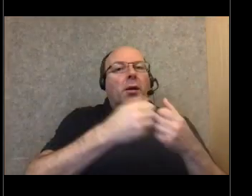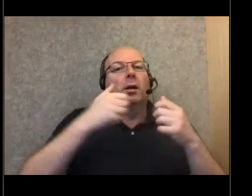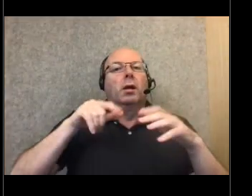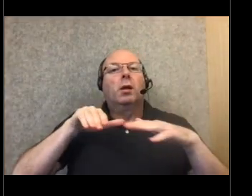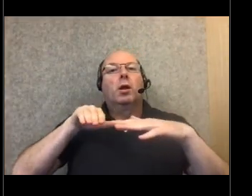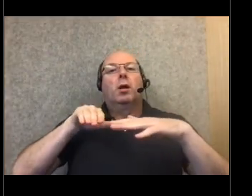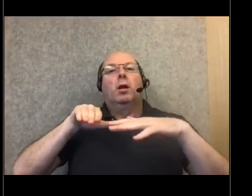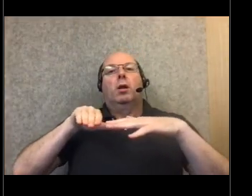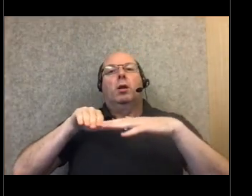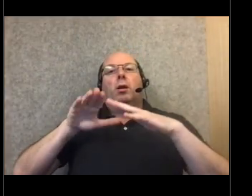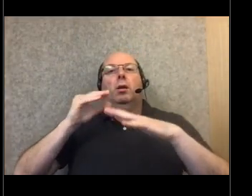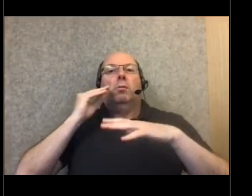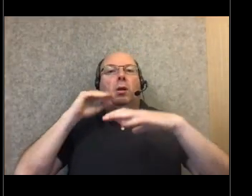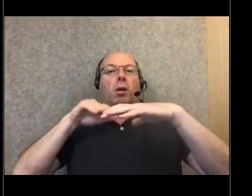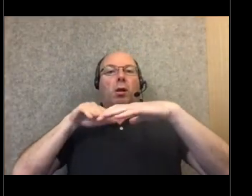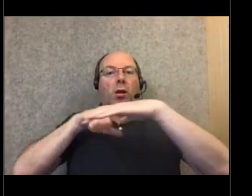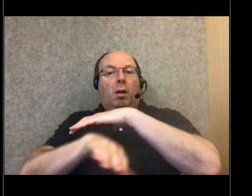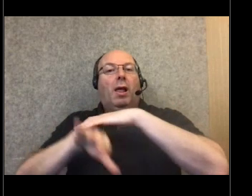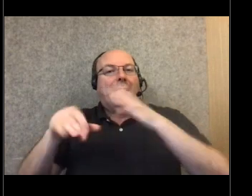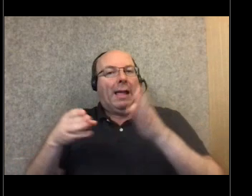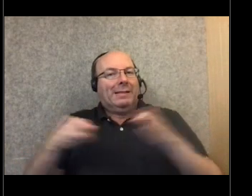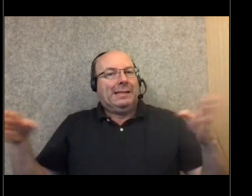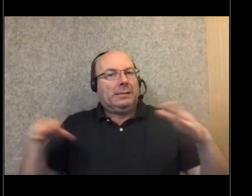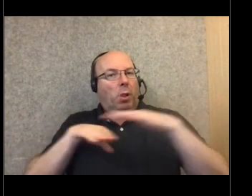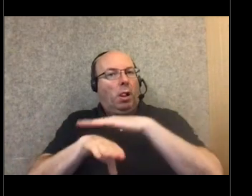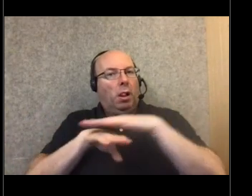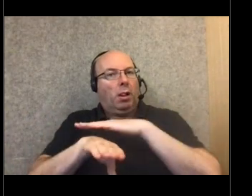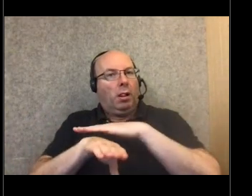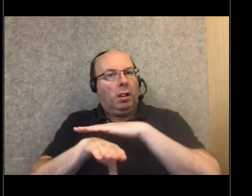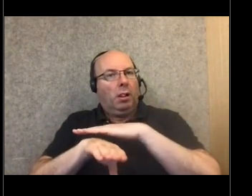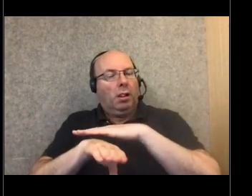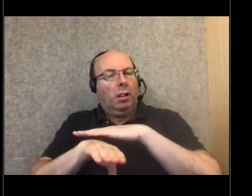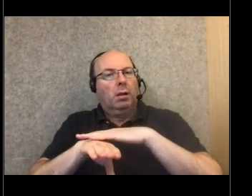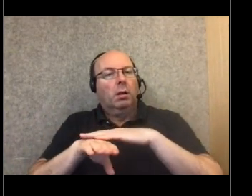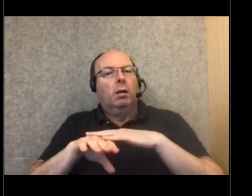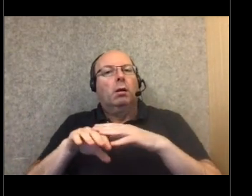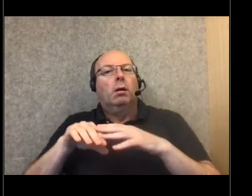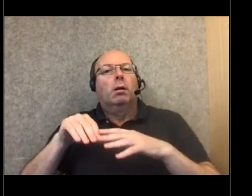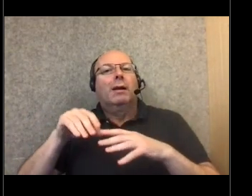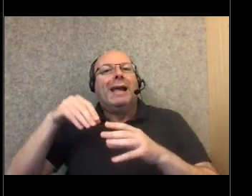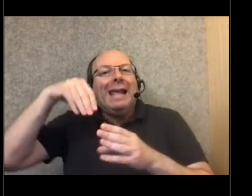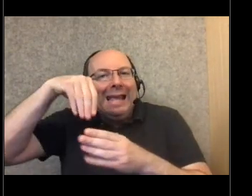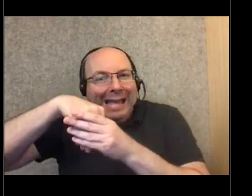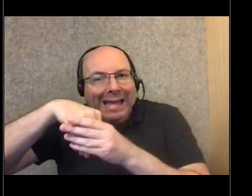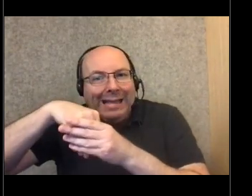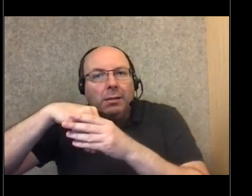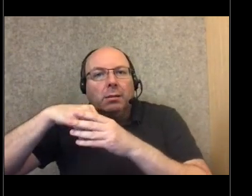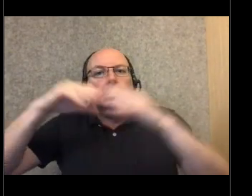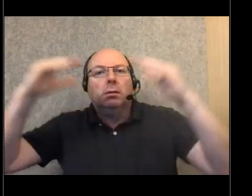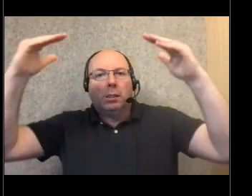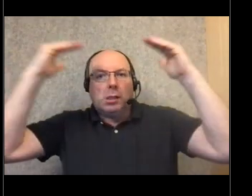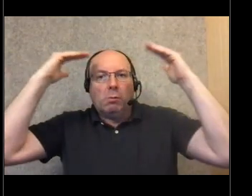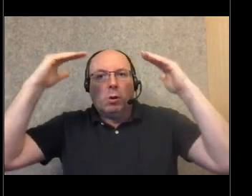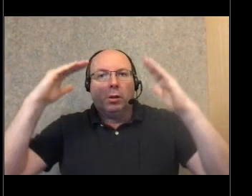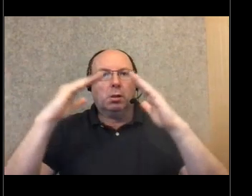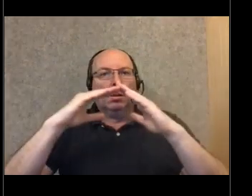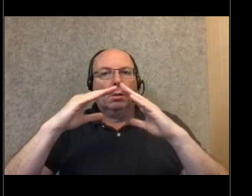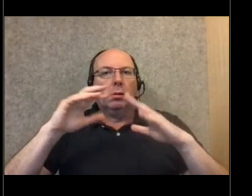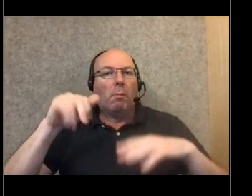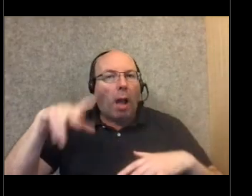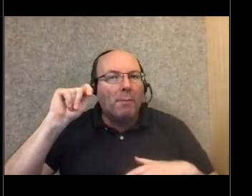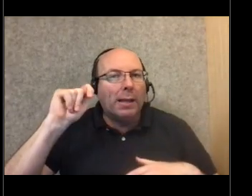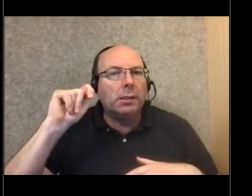covered dwelling unit must be accessible. Doors inside the covered dwelling unit and the secondary